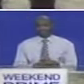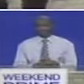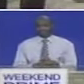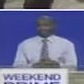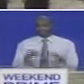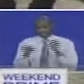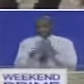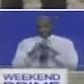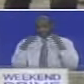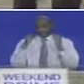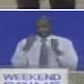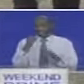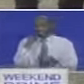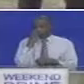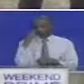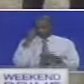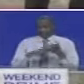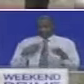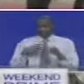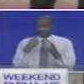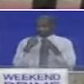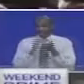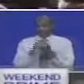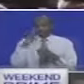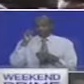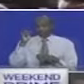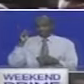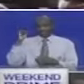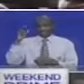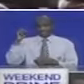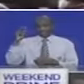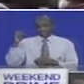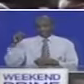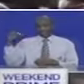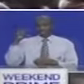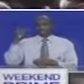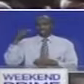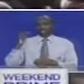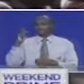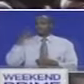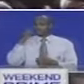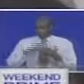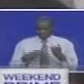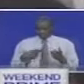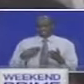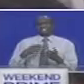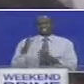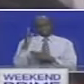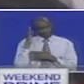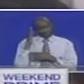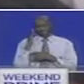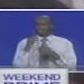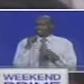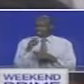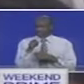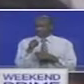Deputy President William Ruto, speaking in Uasin Gishu County, cautioned security matters are sensitive and should